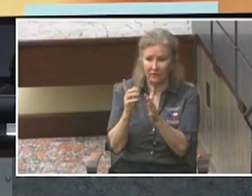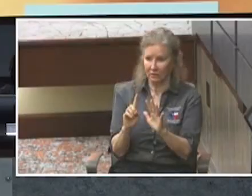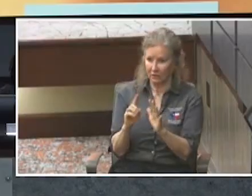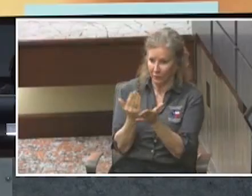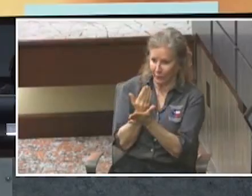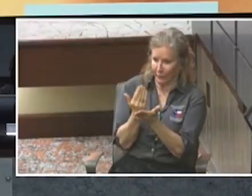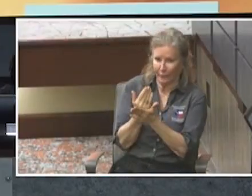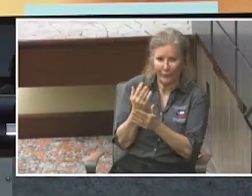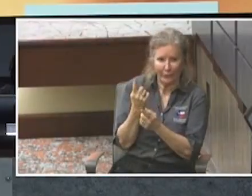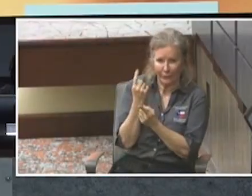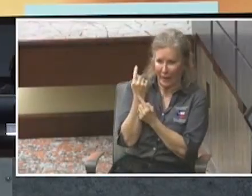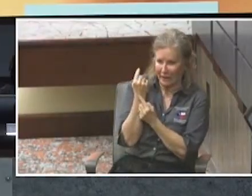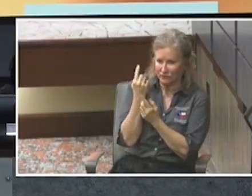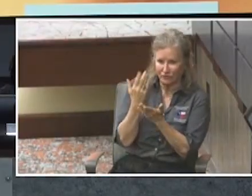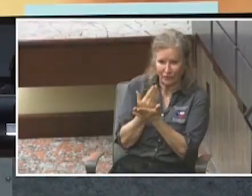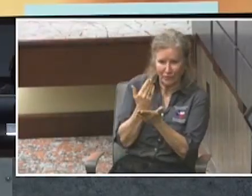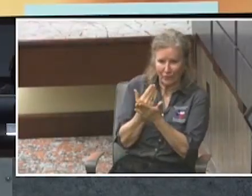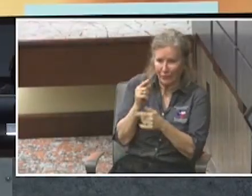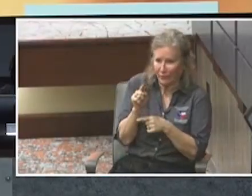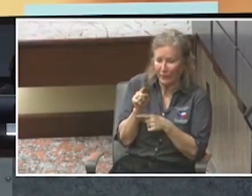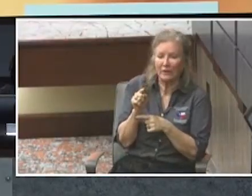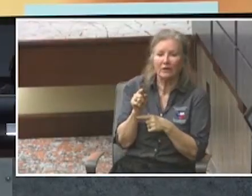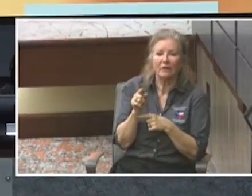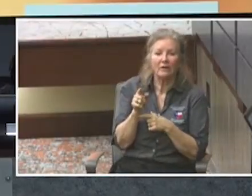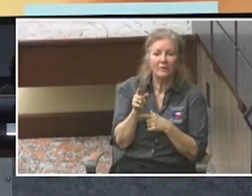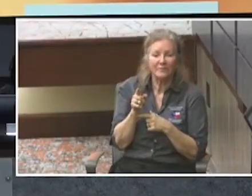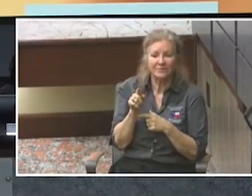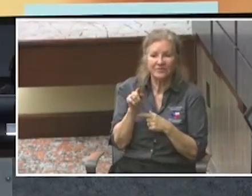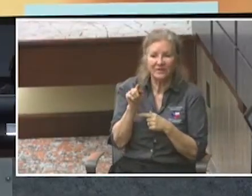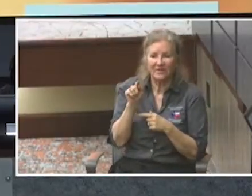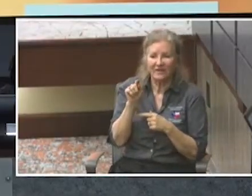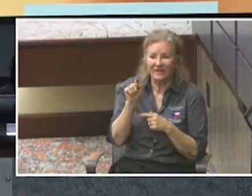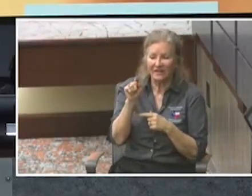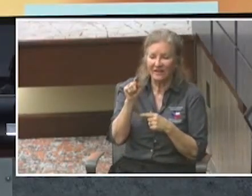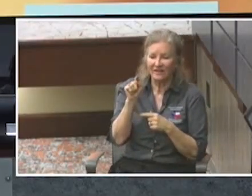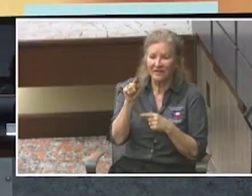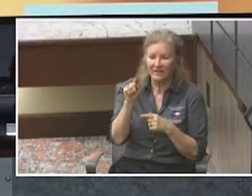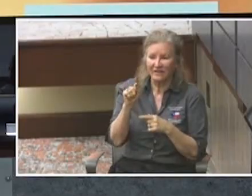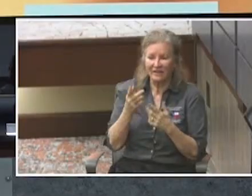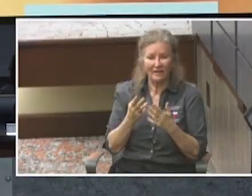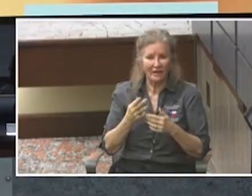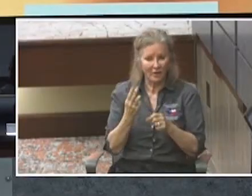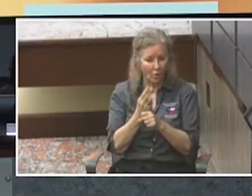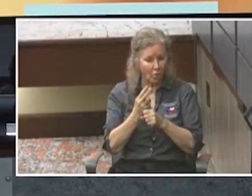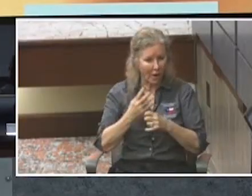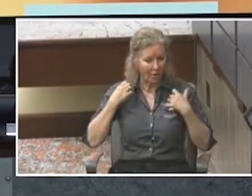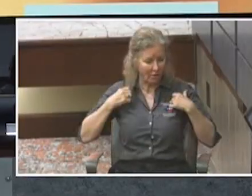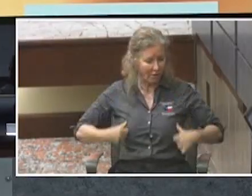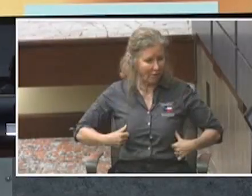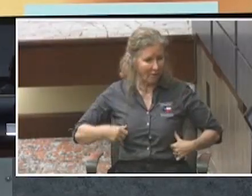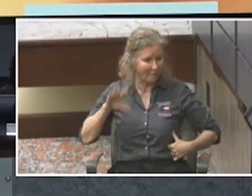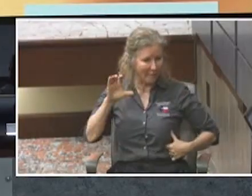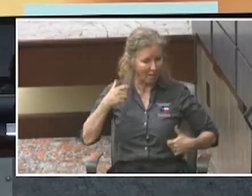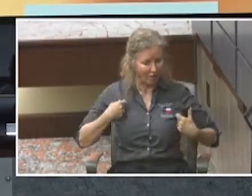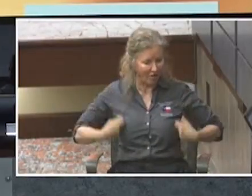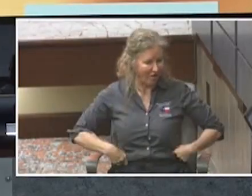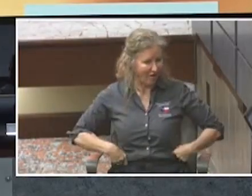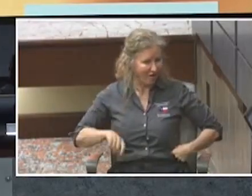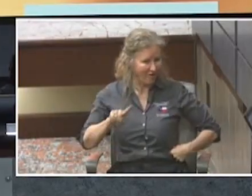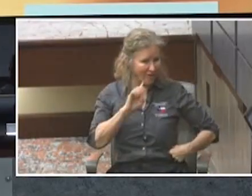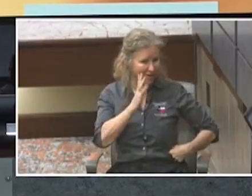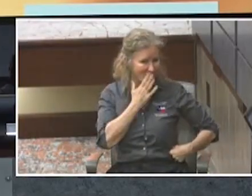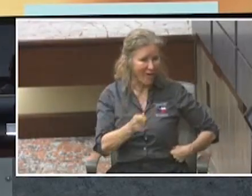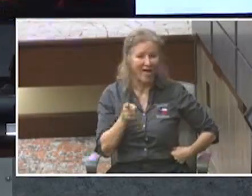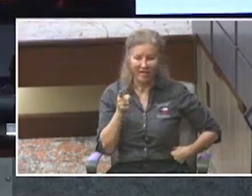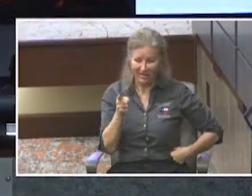past year, and he was repping the Baylor jersey quite well. I don't think many people could do that and wear it like he